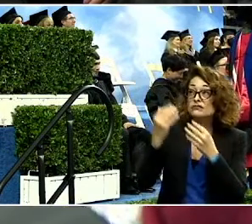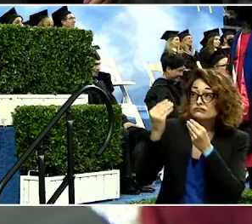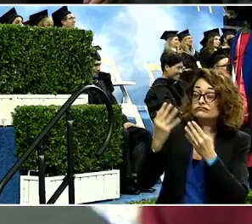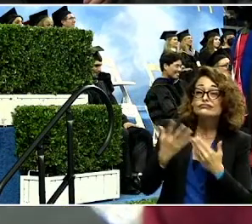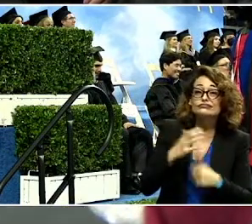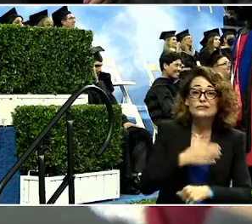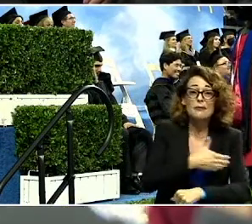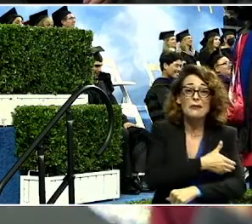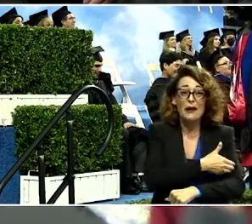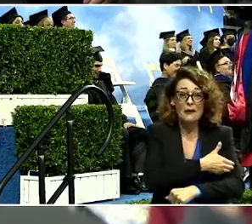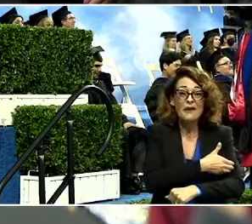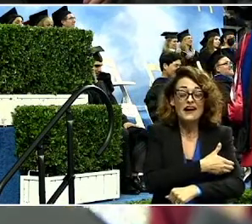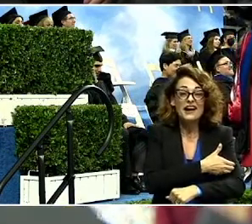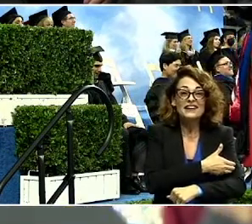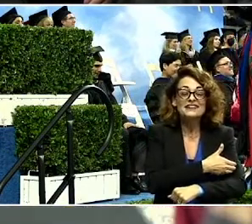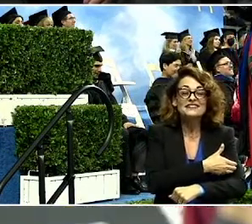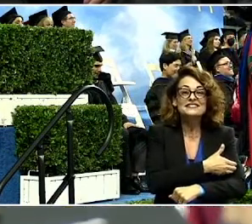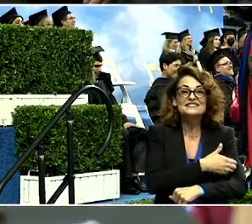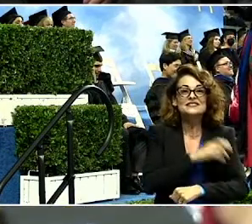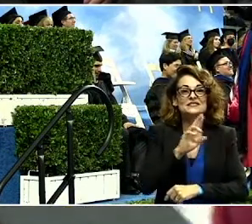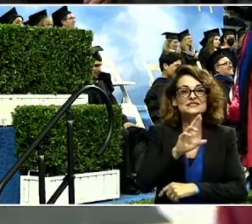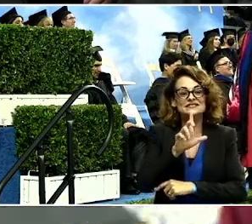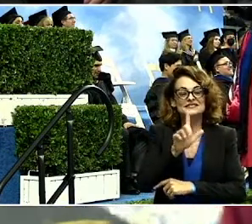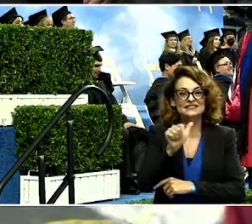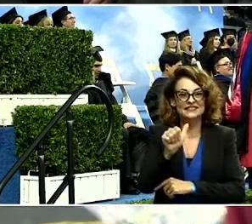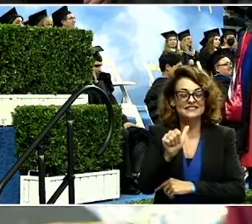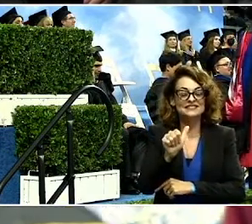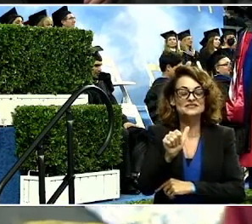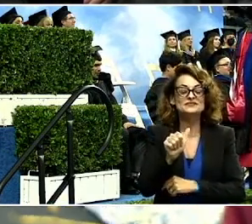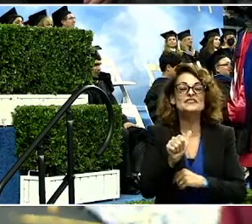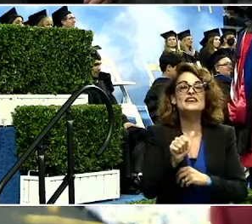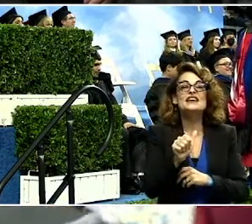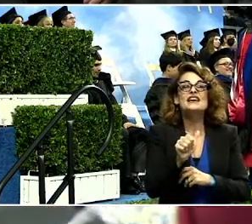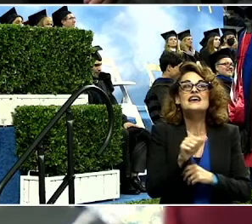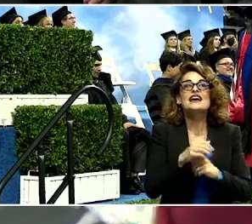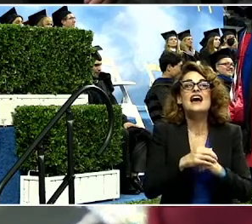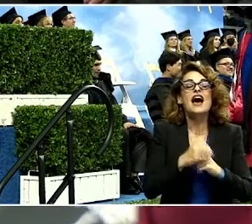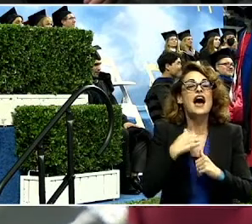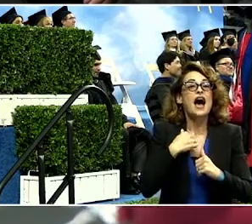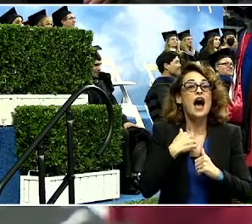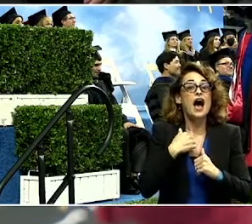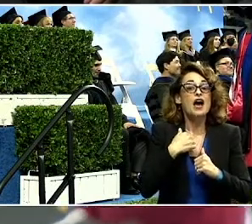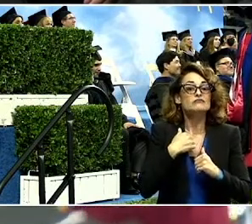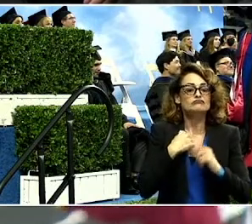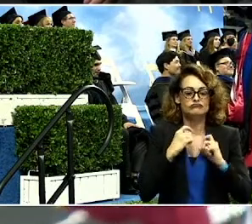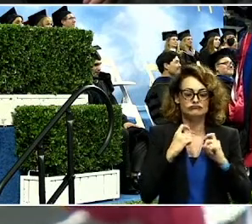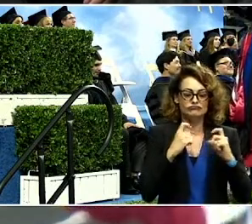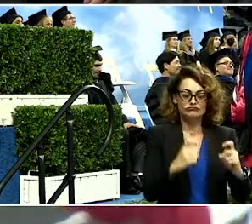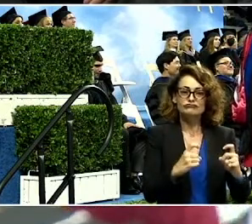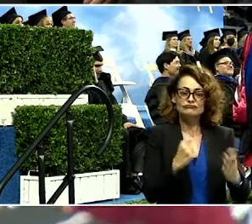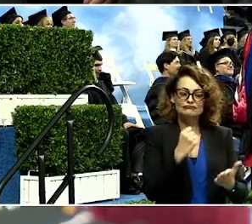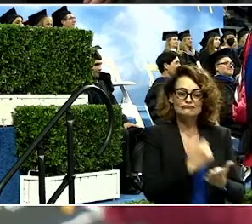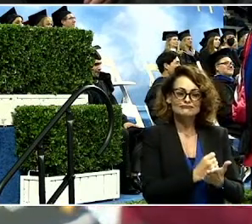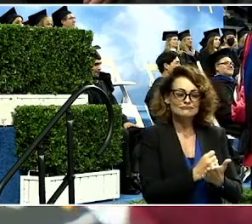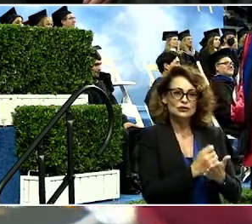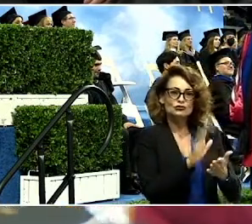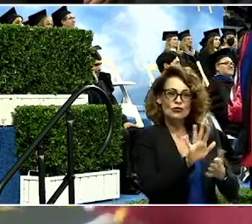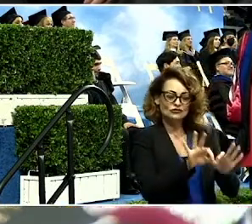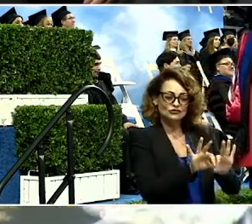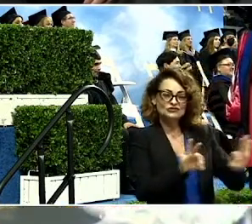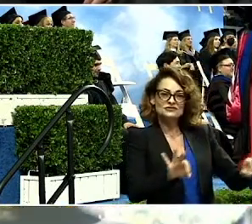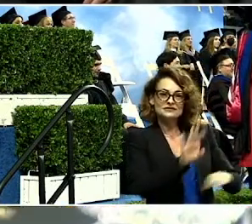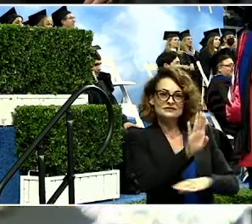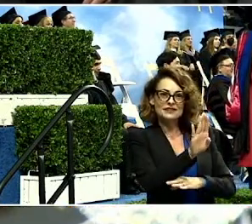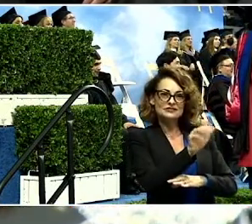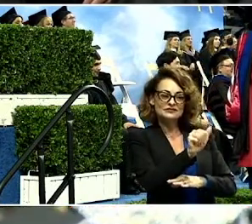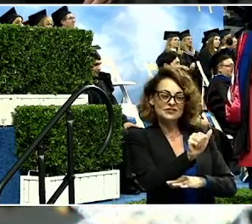me, by the Regents of the University of California, I hereby confer upon you the degree of Bachelor